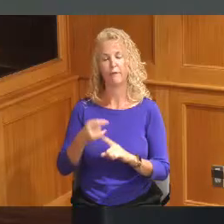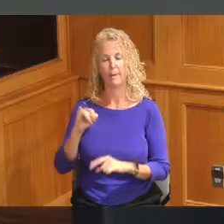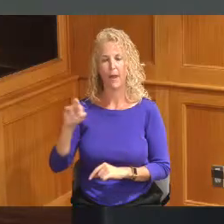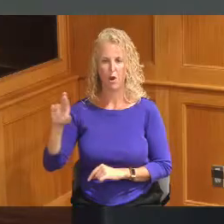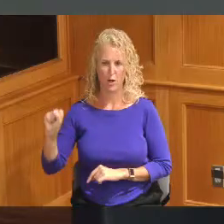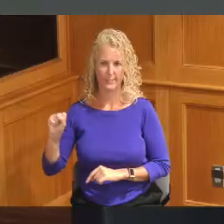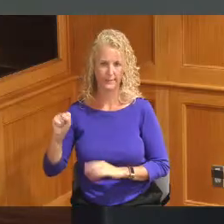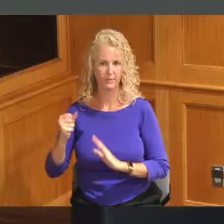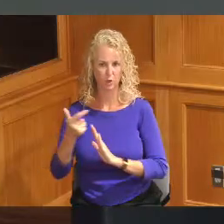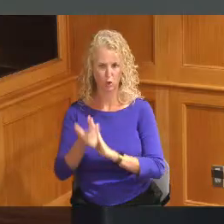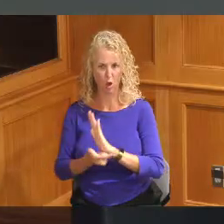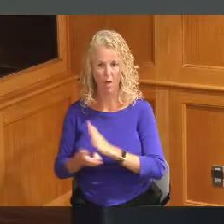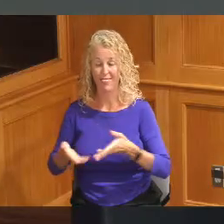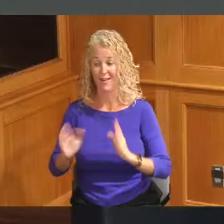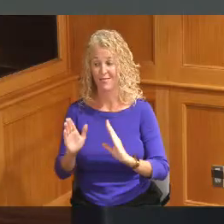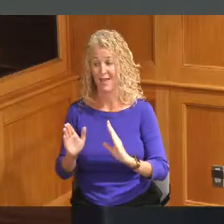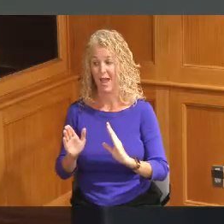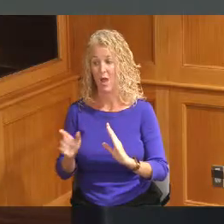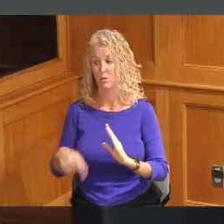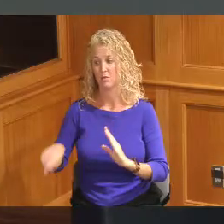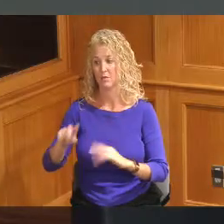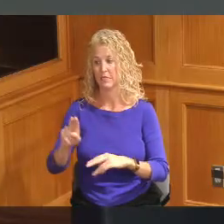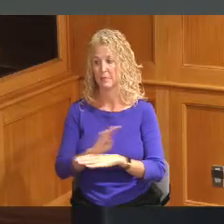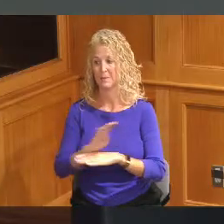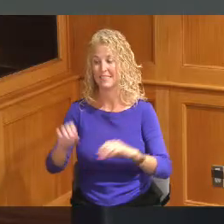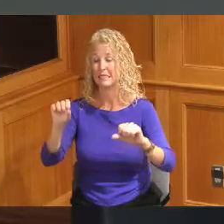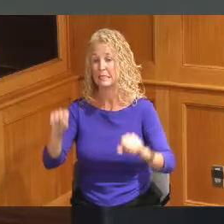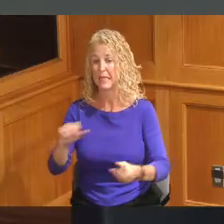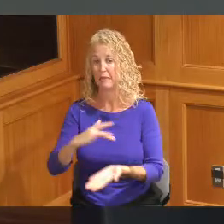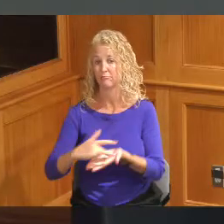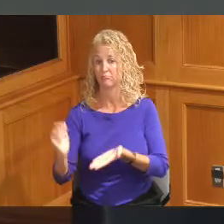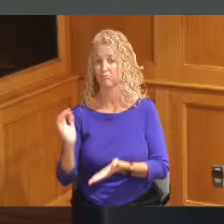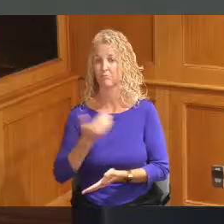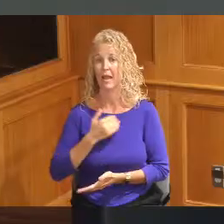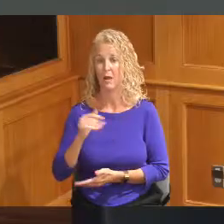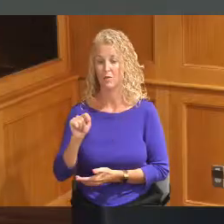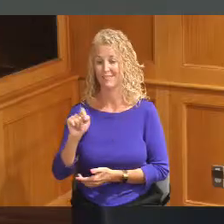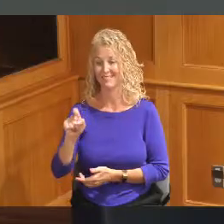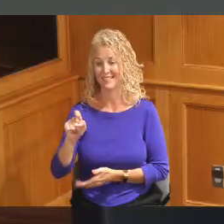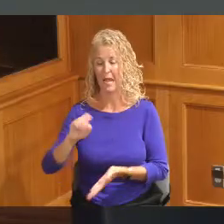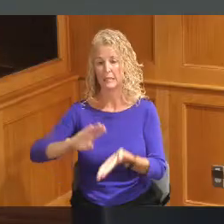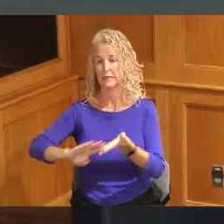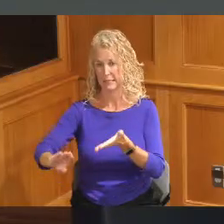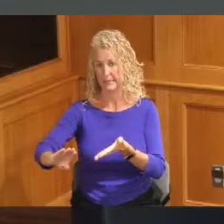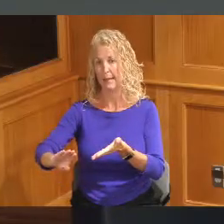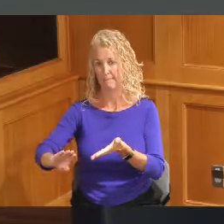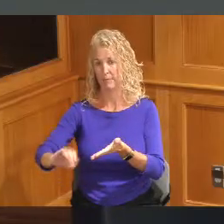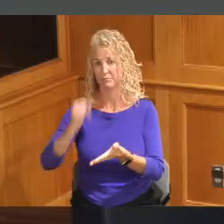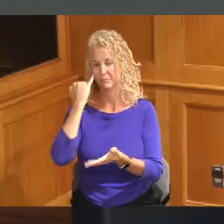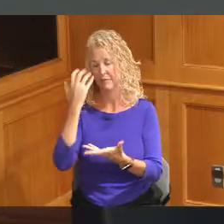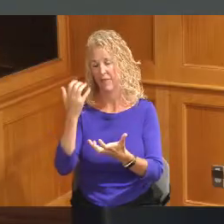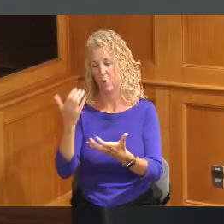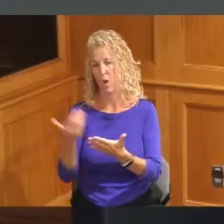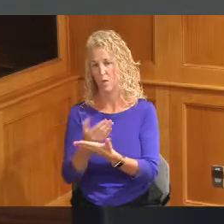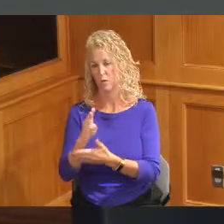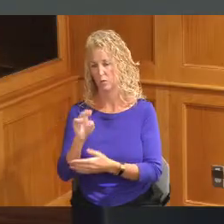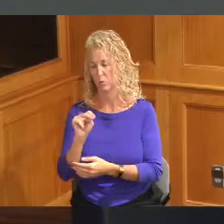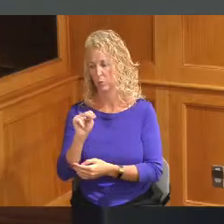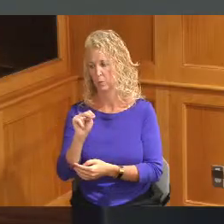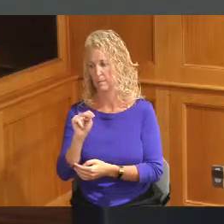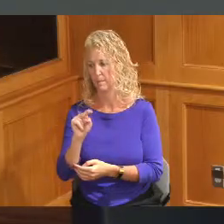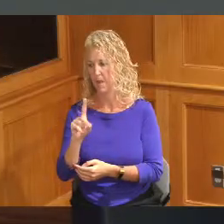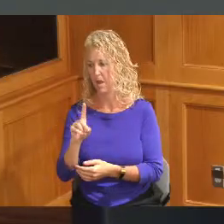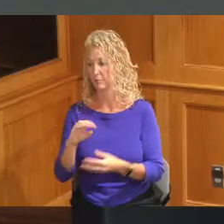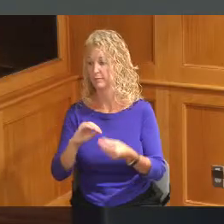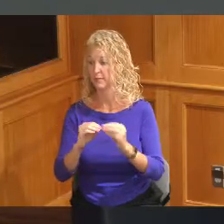allows these entities to take advantage of the county's tax-exempt status, advancing their bond financing. Item